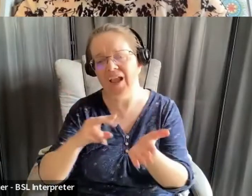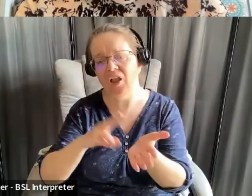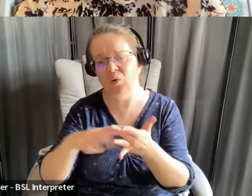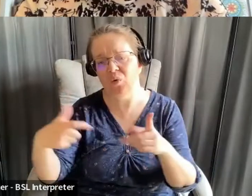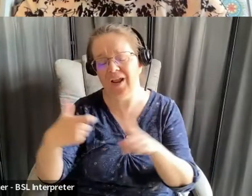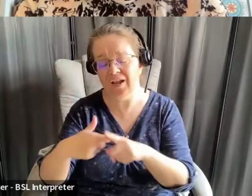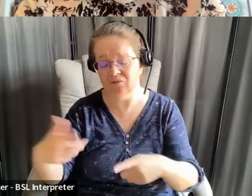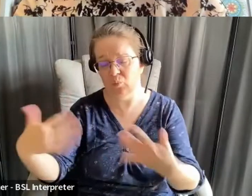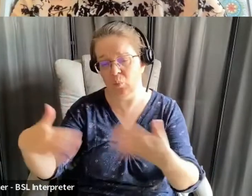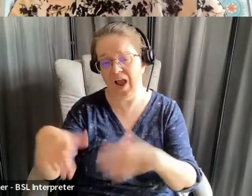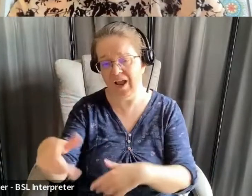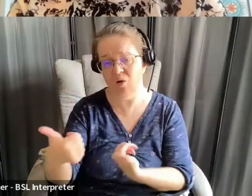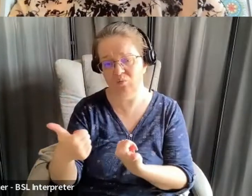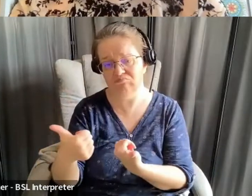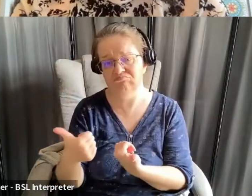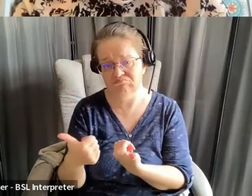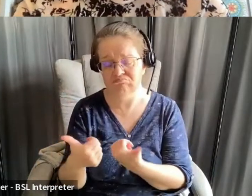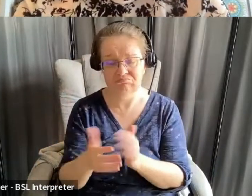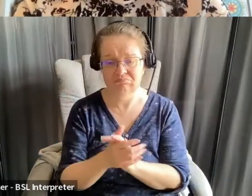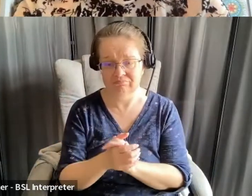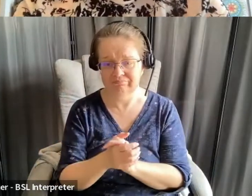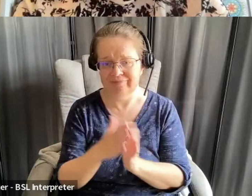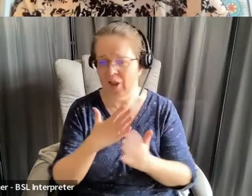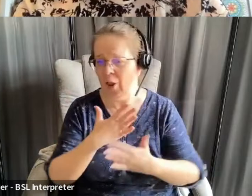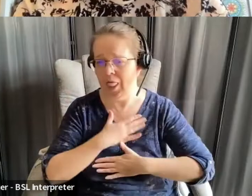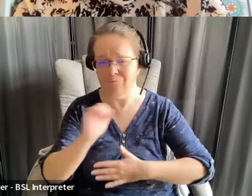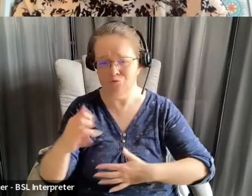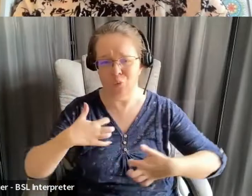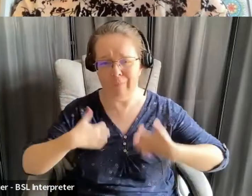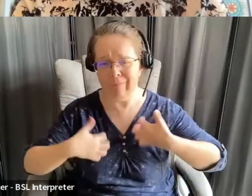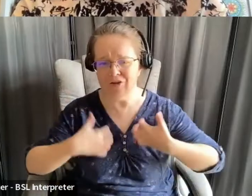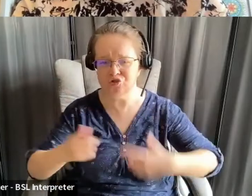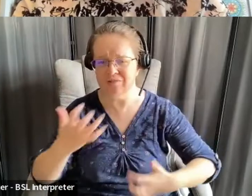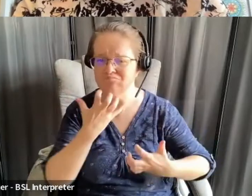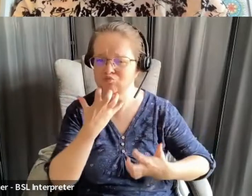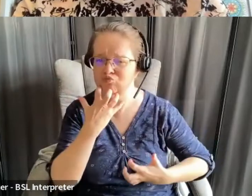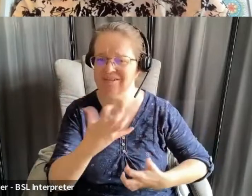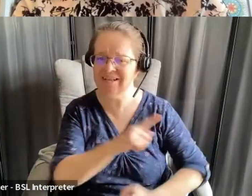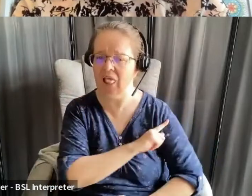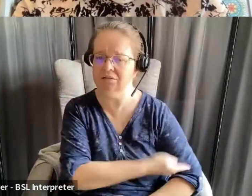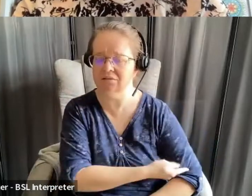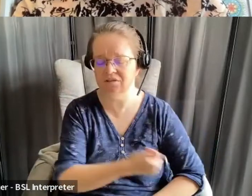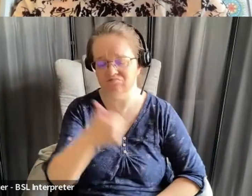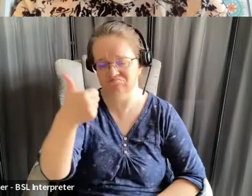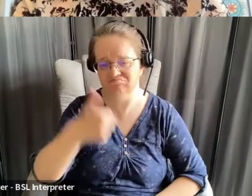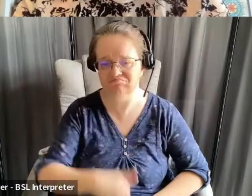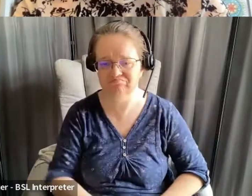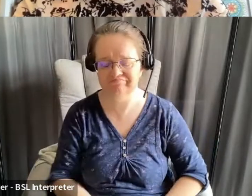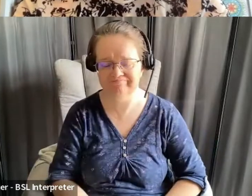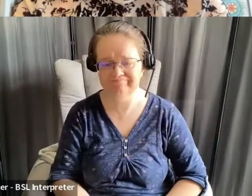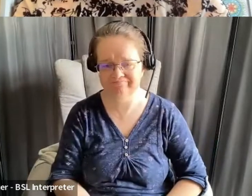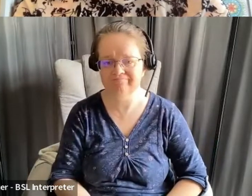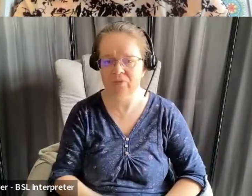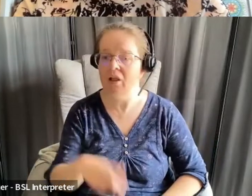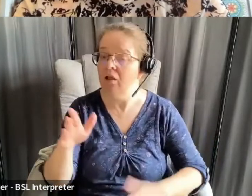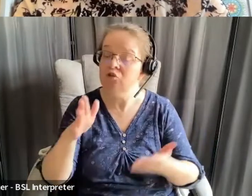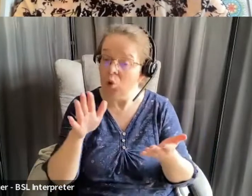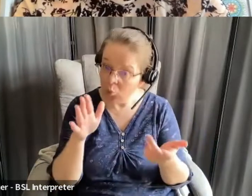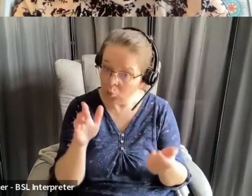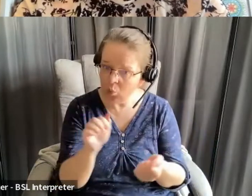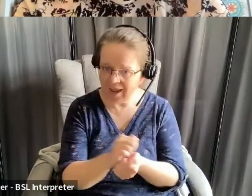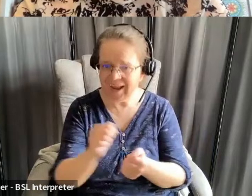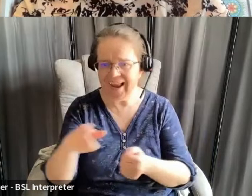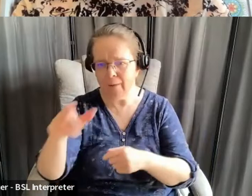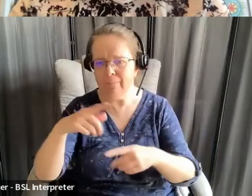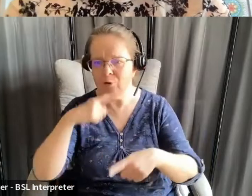formidable force too. We love your passion and your resilience. Okay, so keep the chat